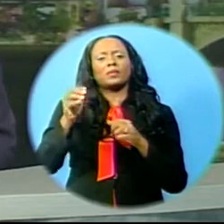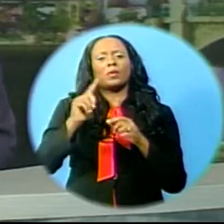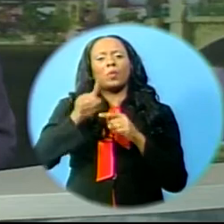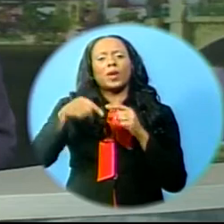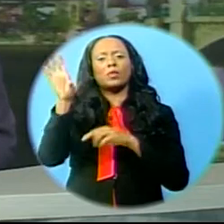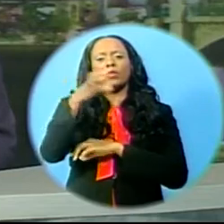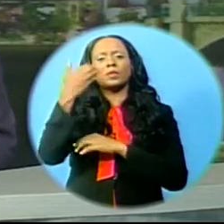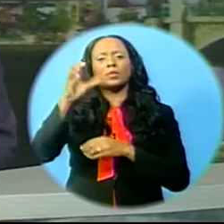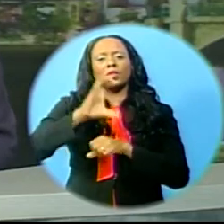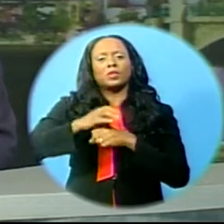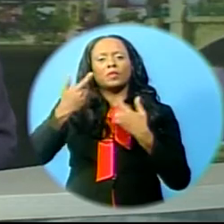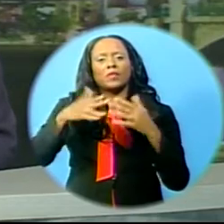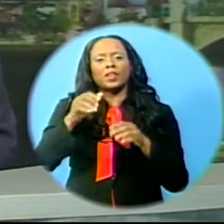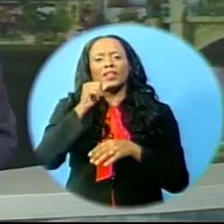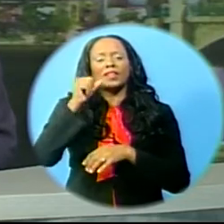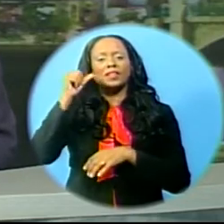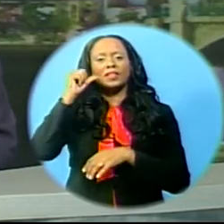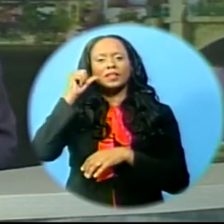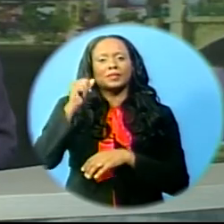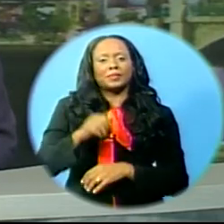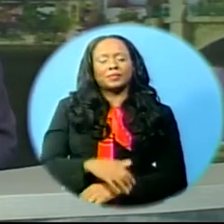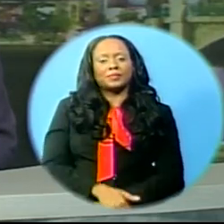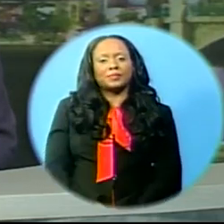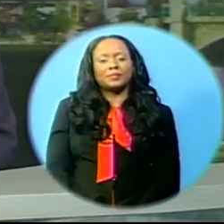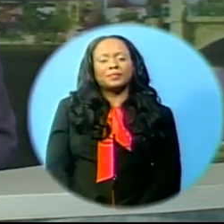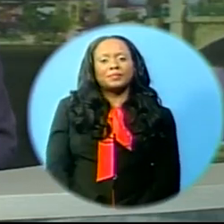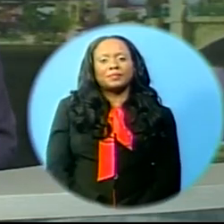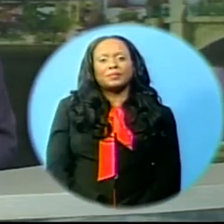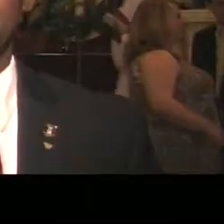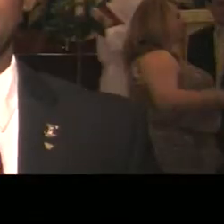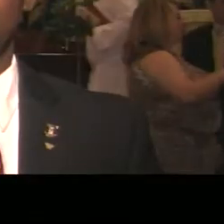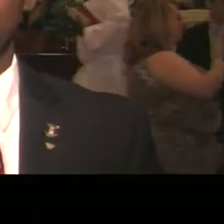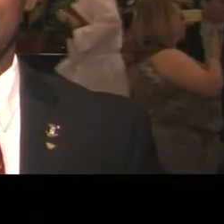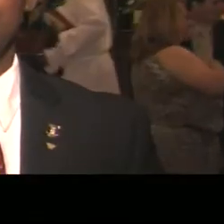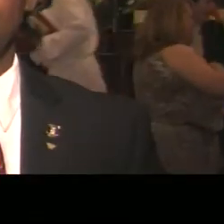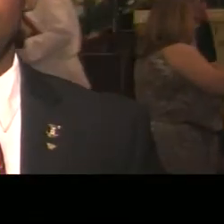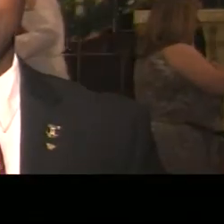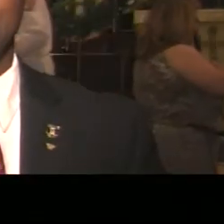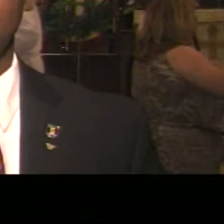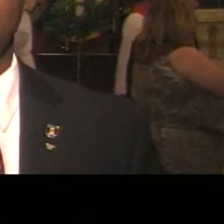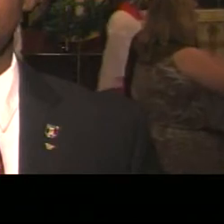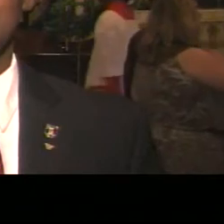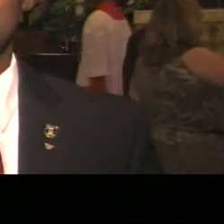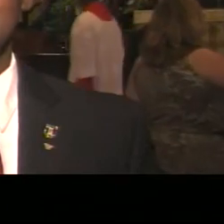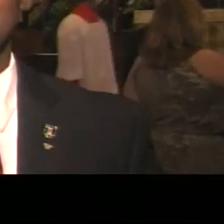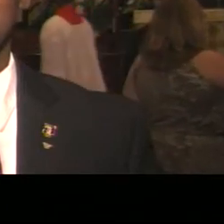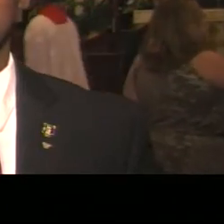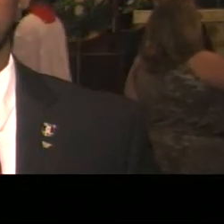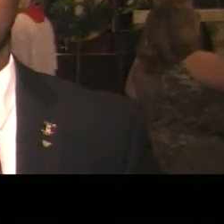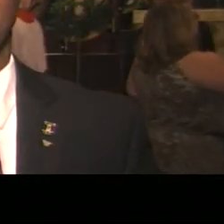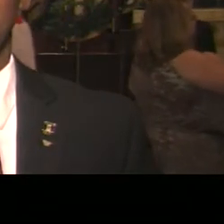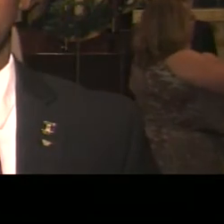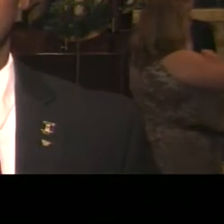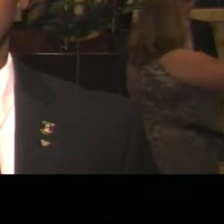Christmas Mass at the St. James Parish Church. I think we have to go into